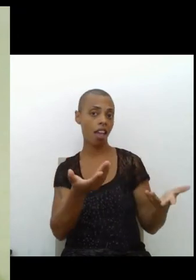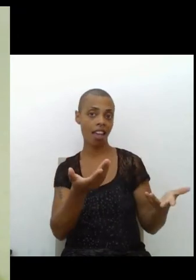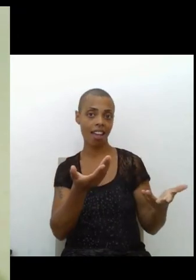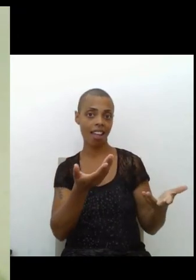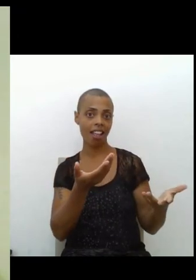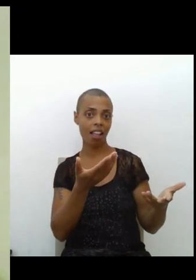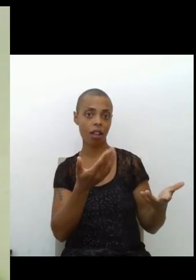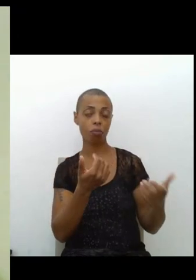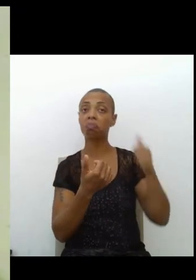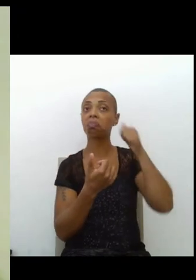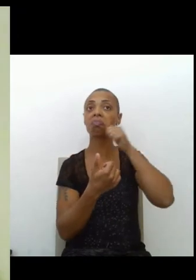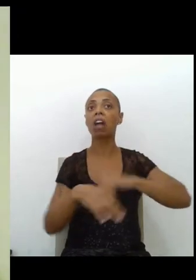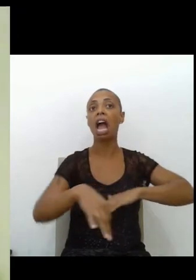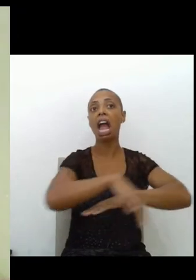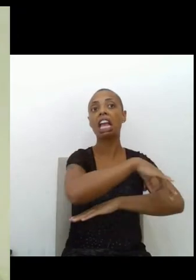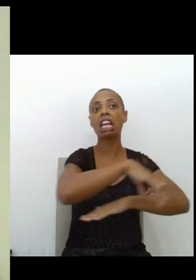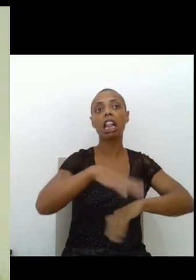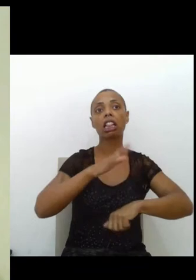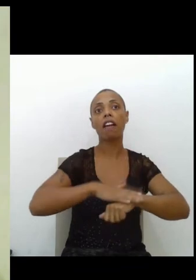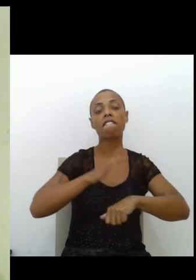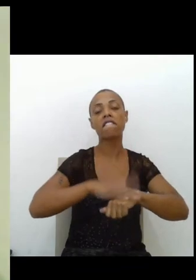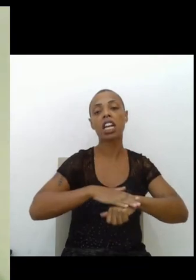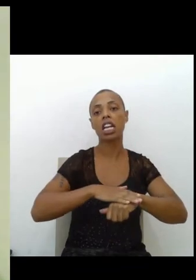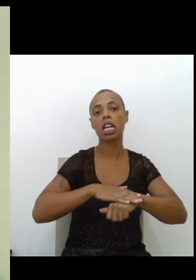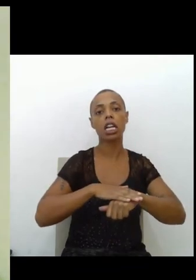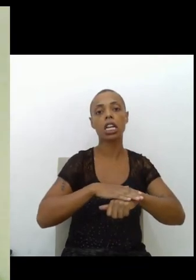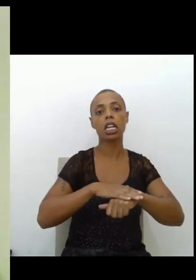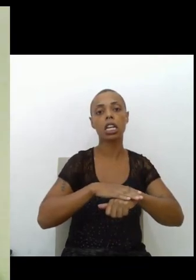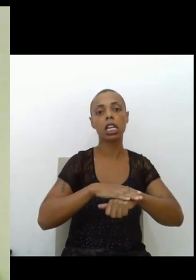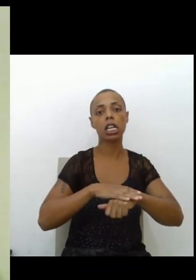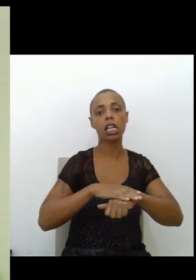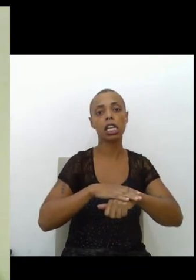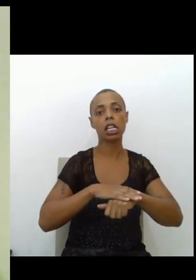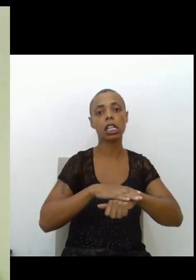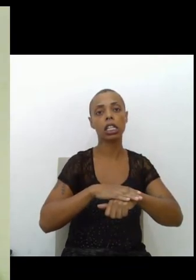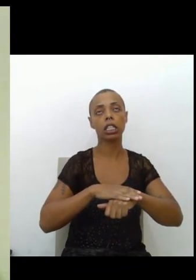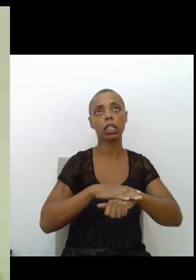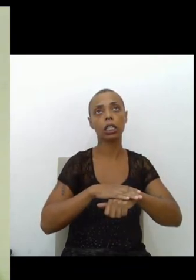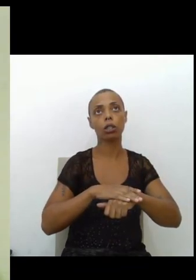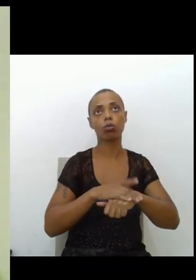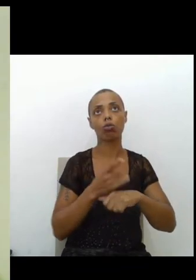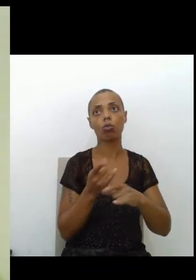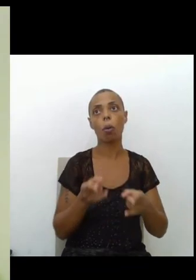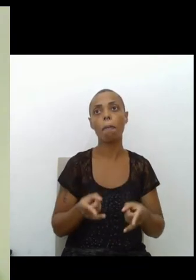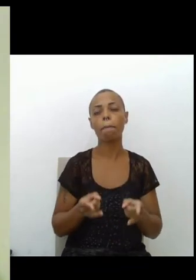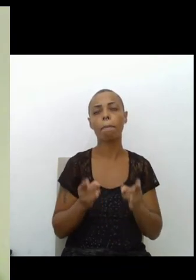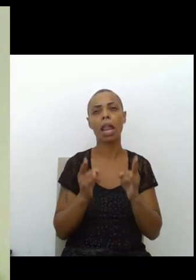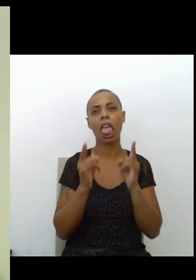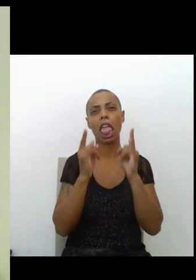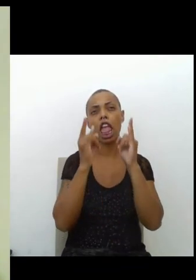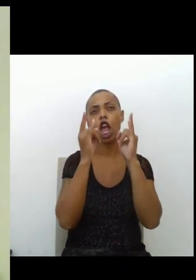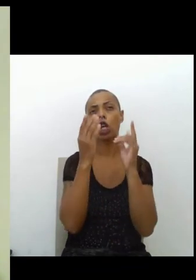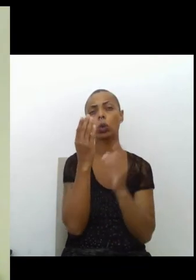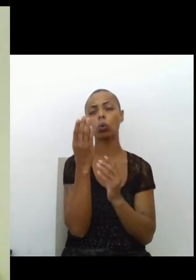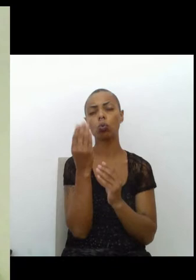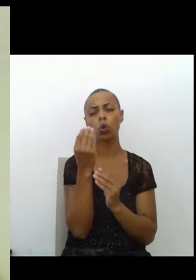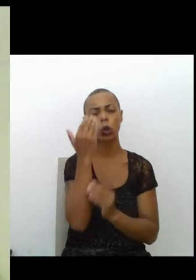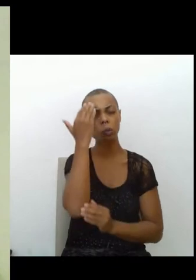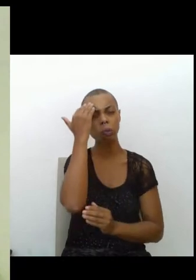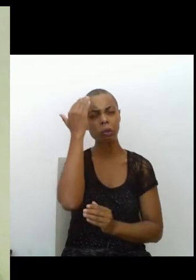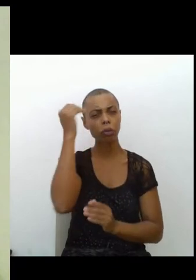and it's one of the the most iconic buildings of the 20th century uh of the 20th century